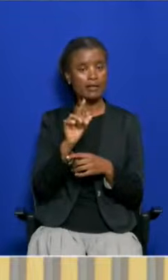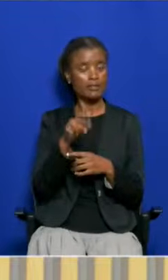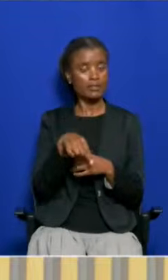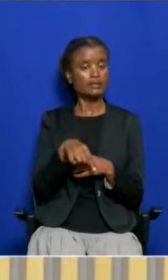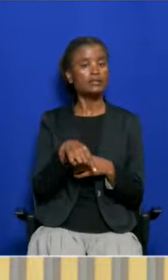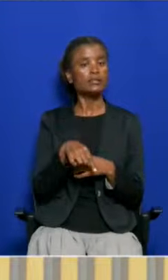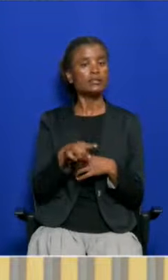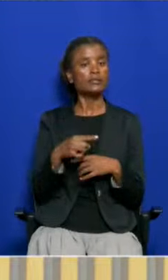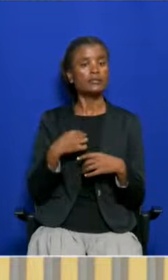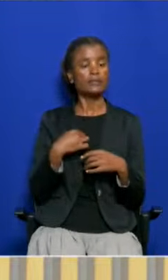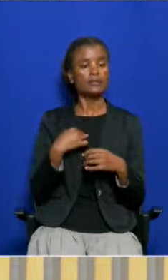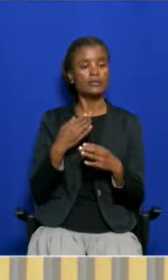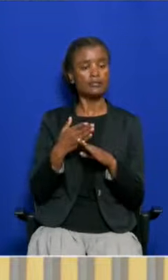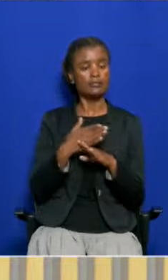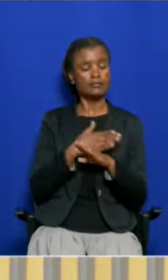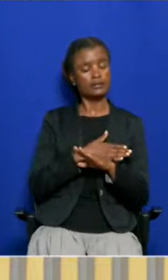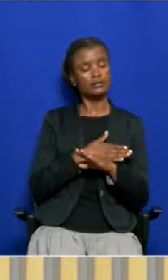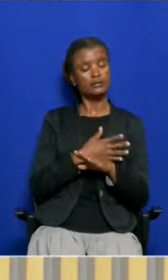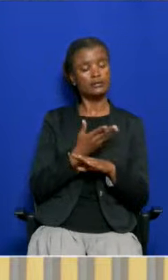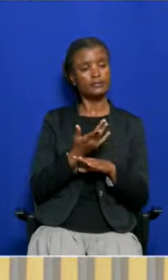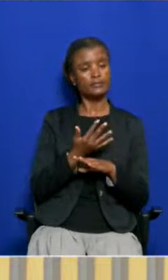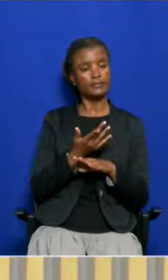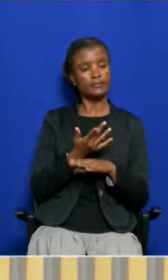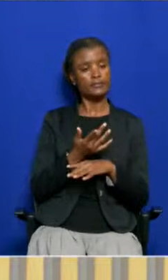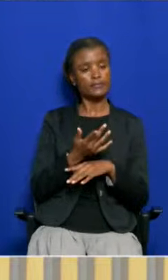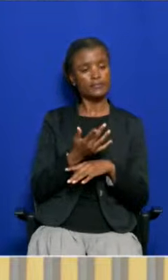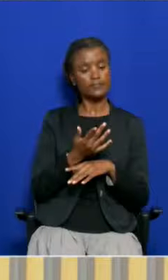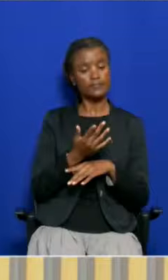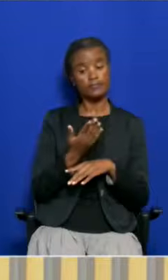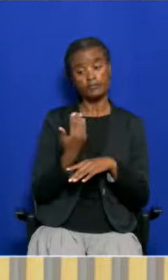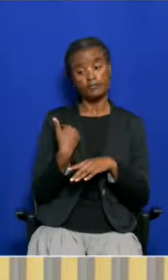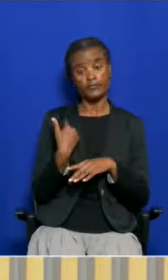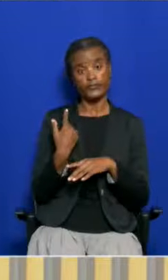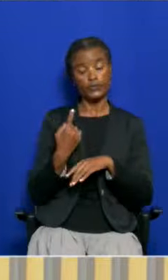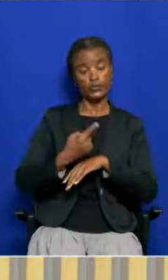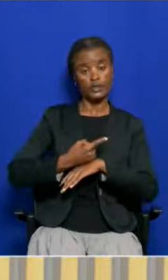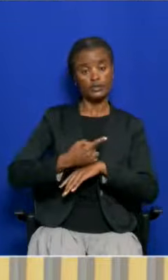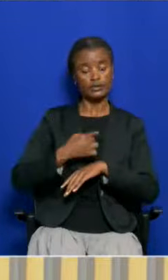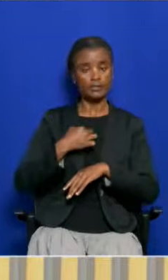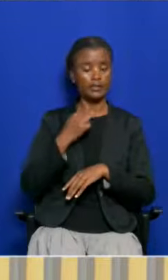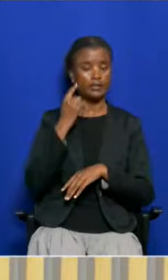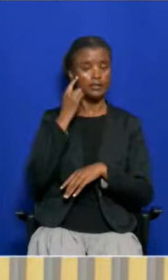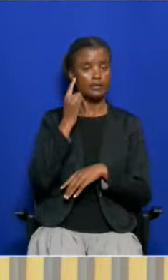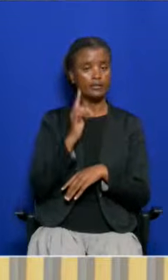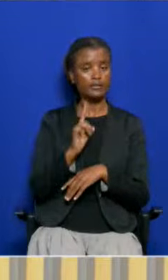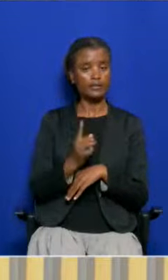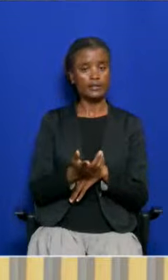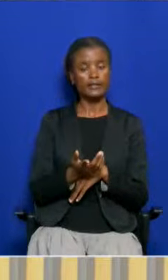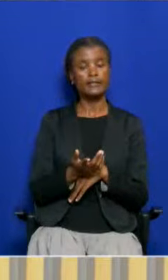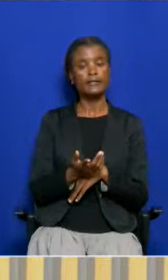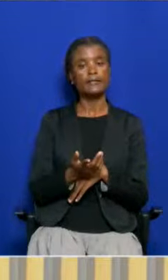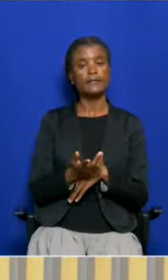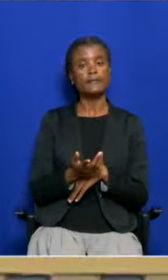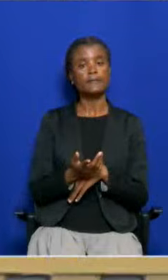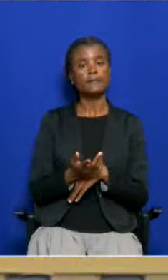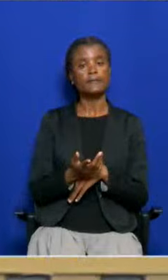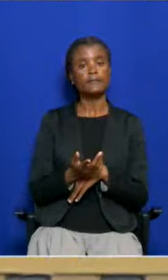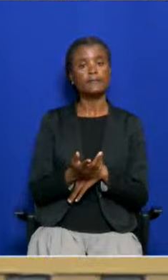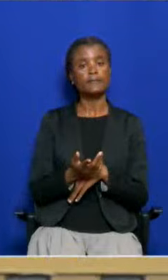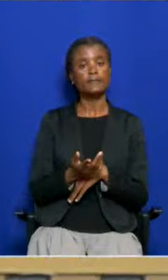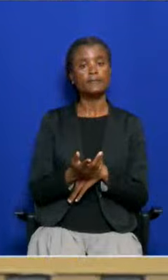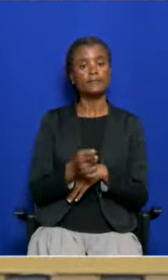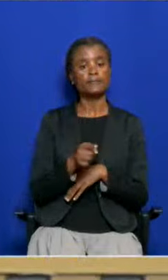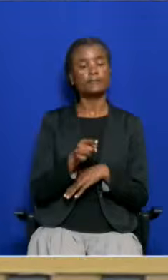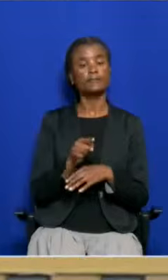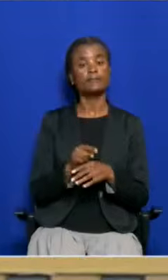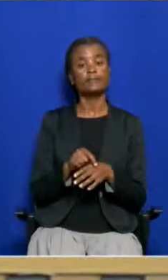past few days that the transcriber needs